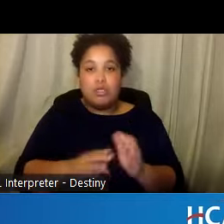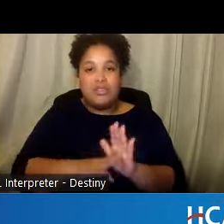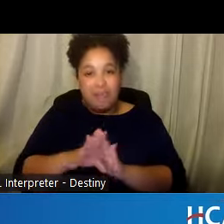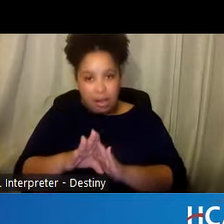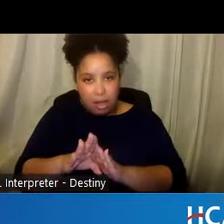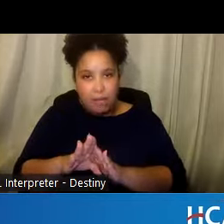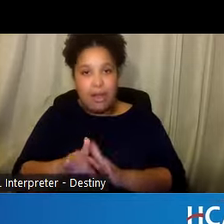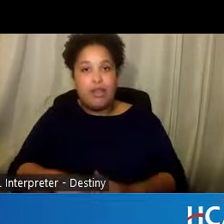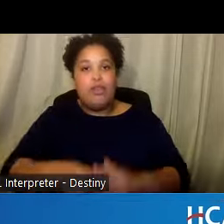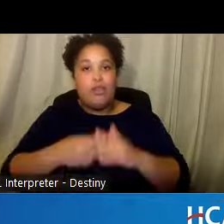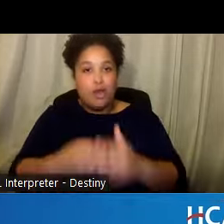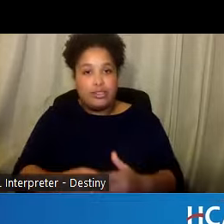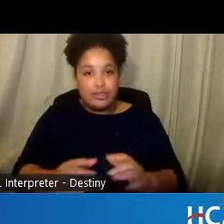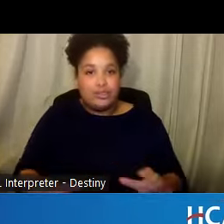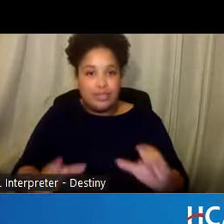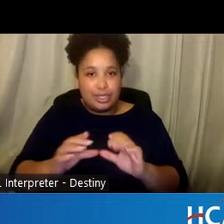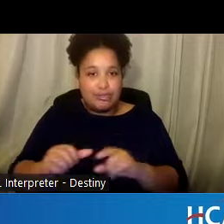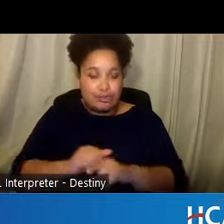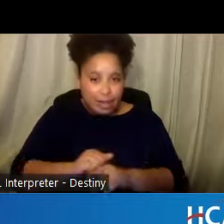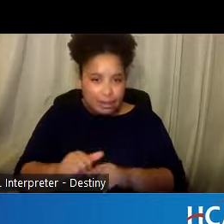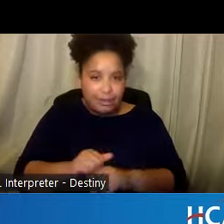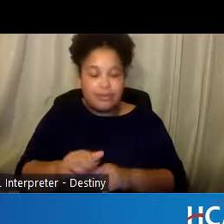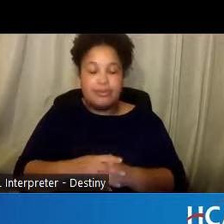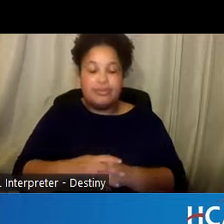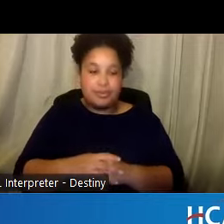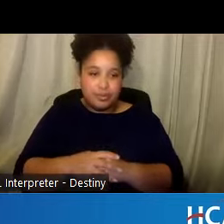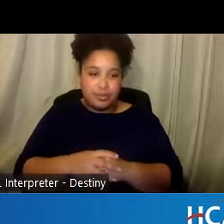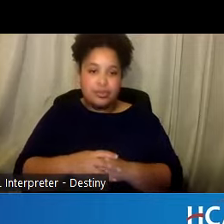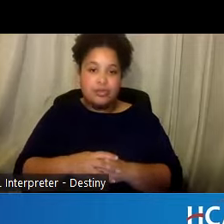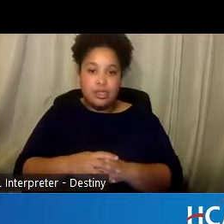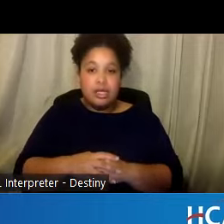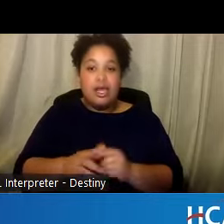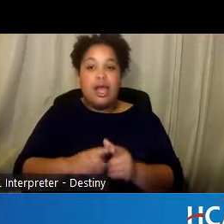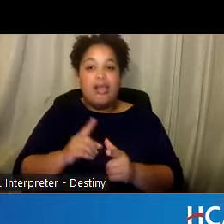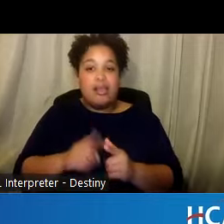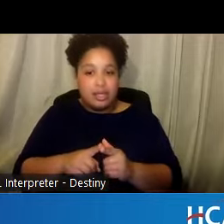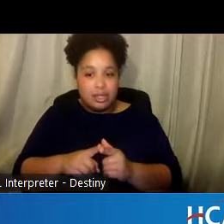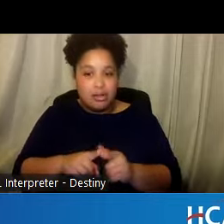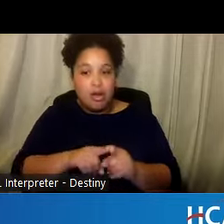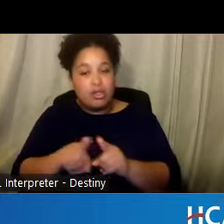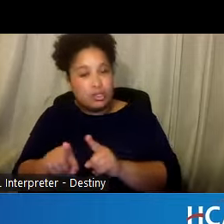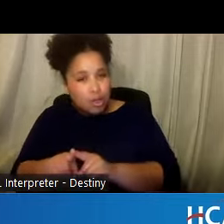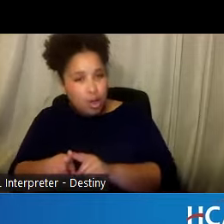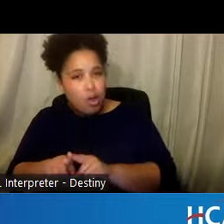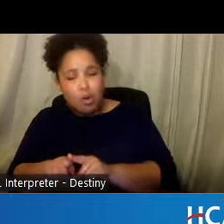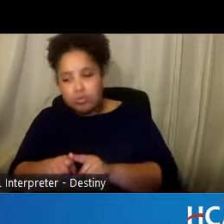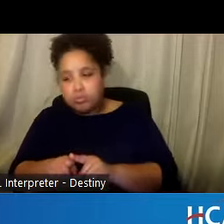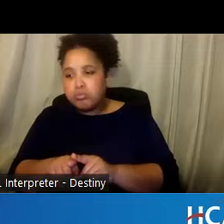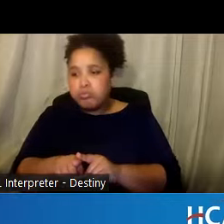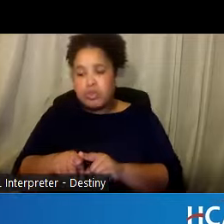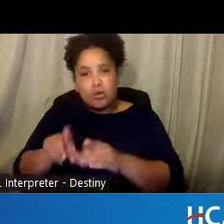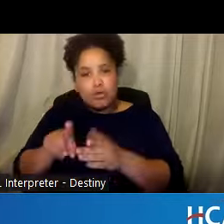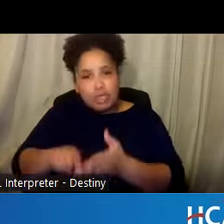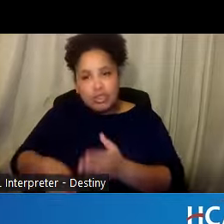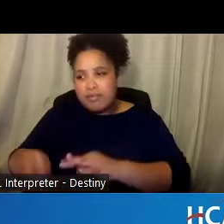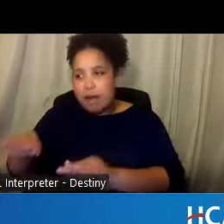this certificate and training, and also then explore future grant opportunities for these training